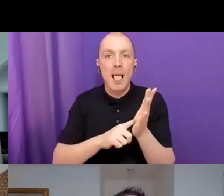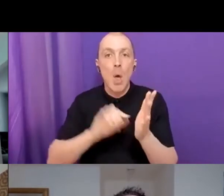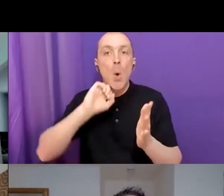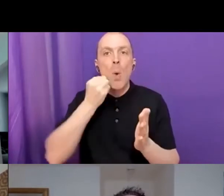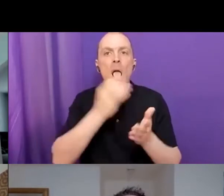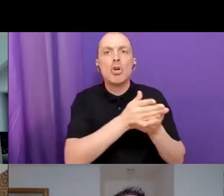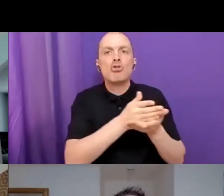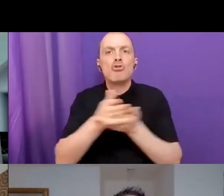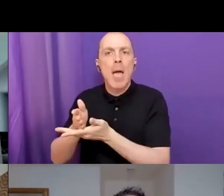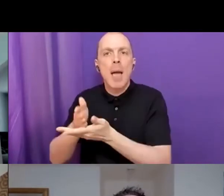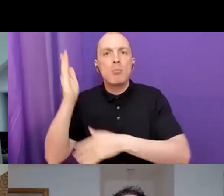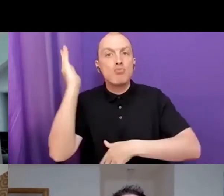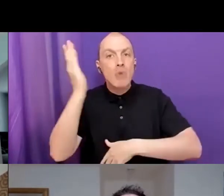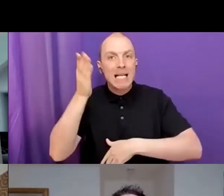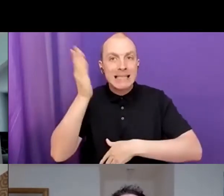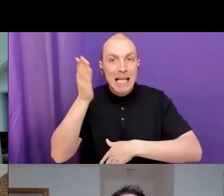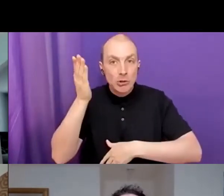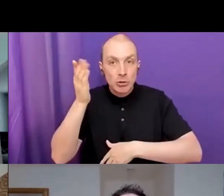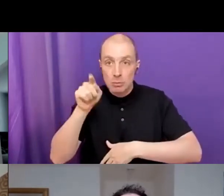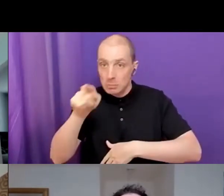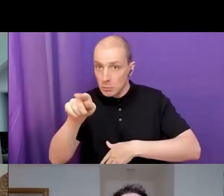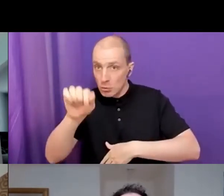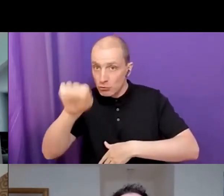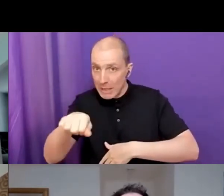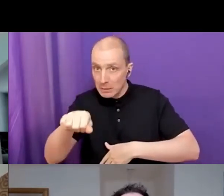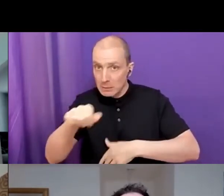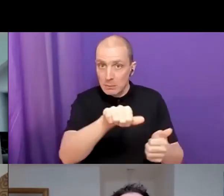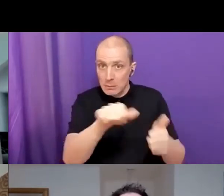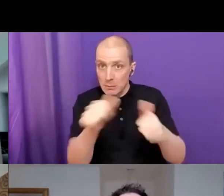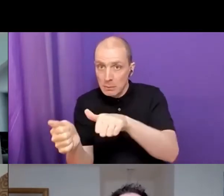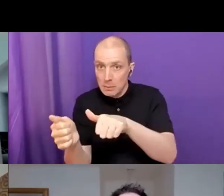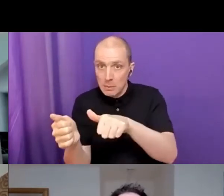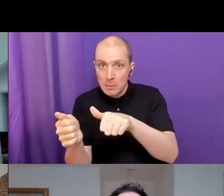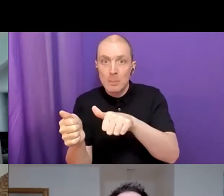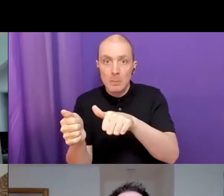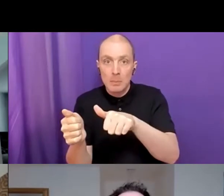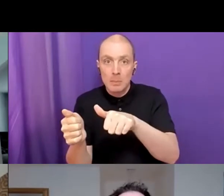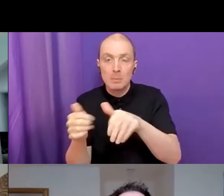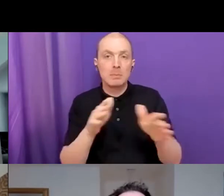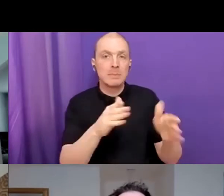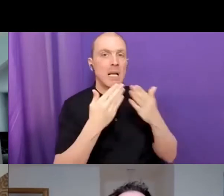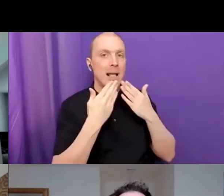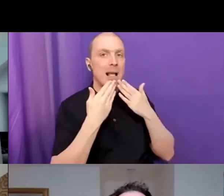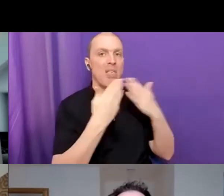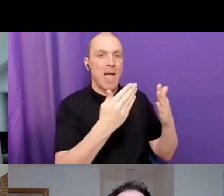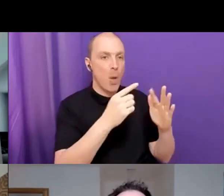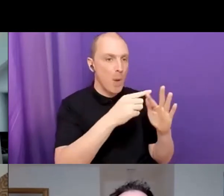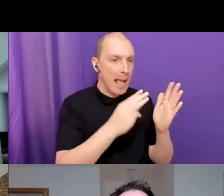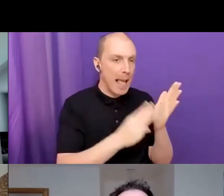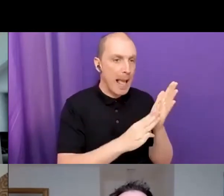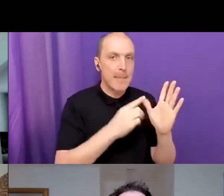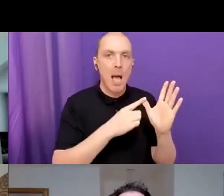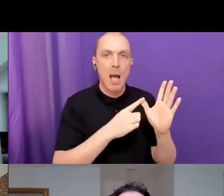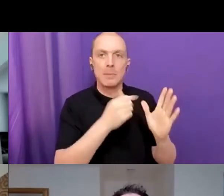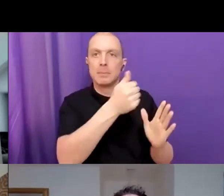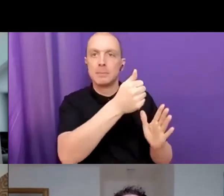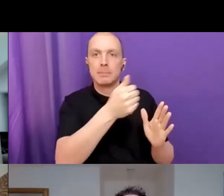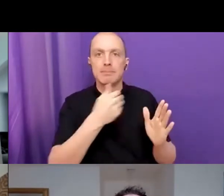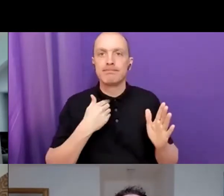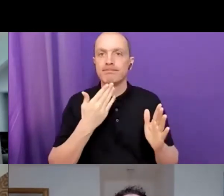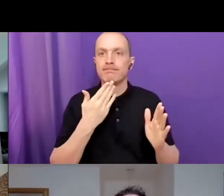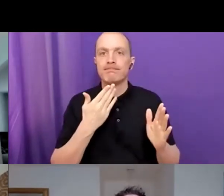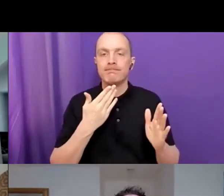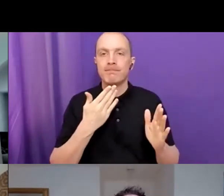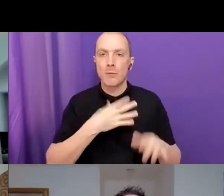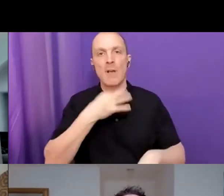with us now. Thanks, Stuart. Over to you. Thank you very much, Emma, and thanks for the opportunity to join the meeting and speak before the discussion